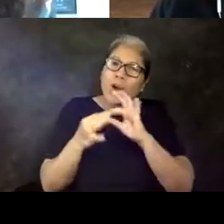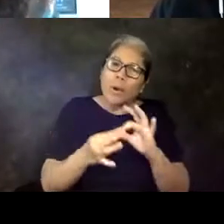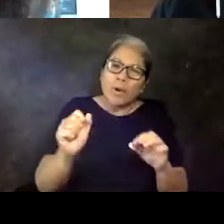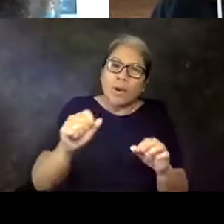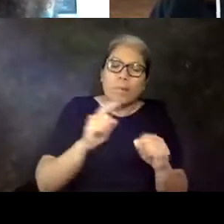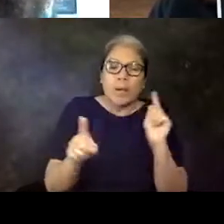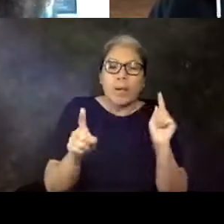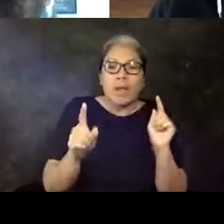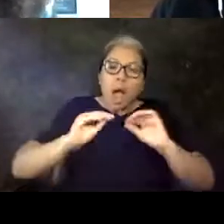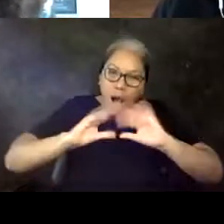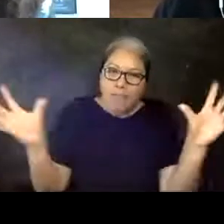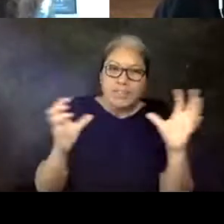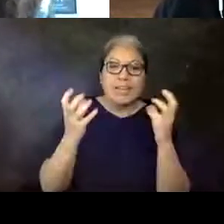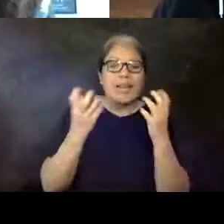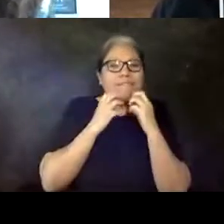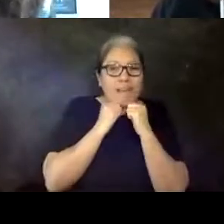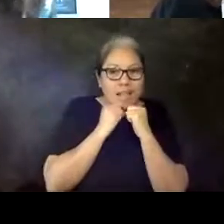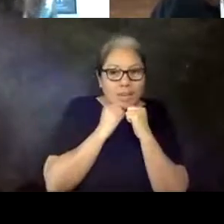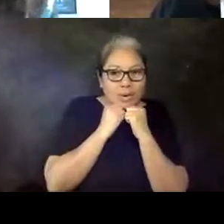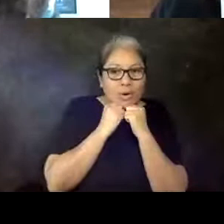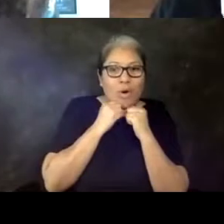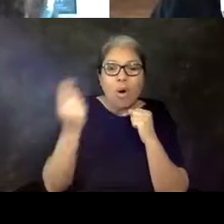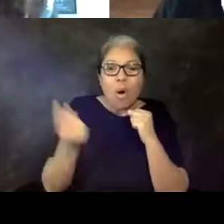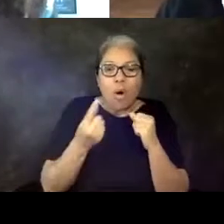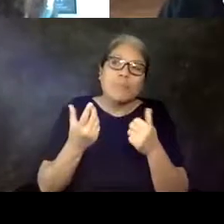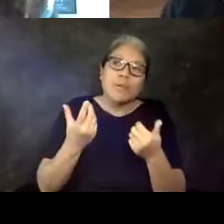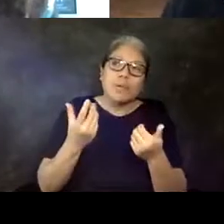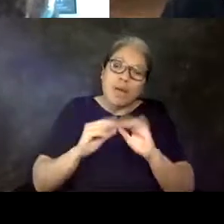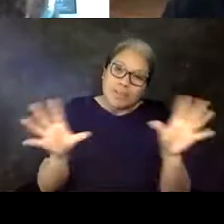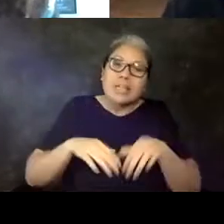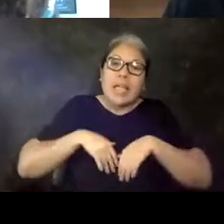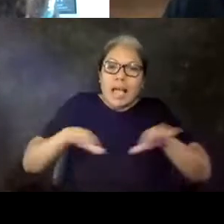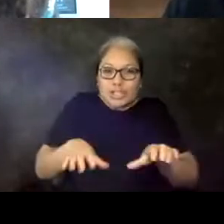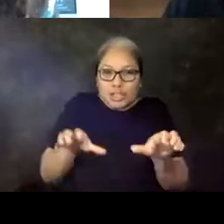there's obviously a values component. There's always an action component.